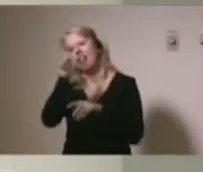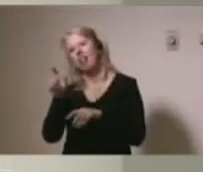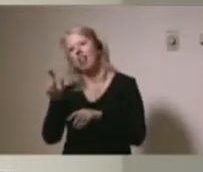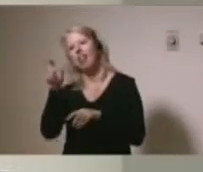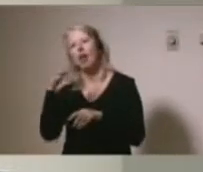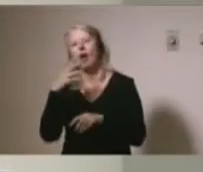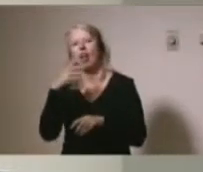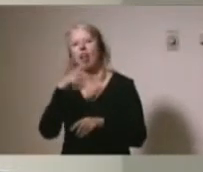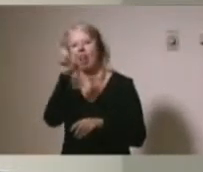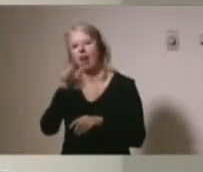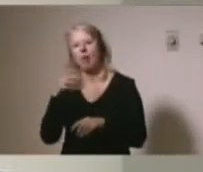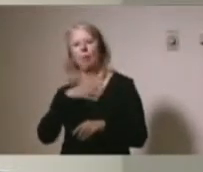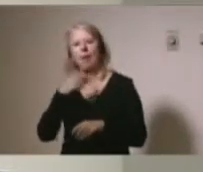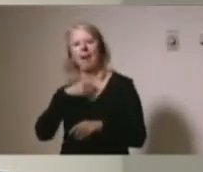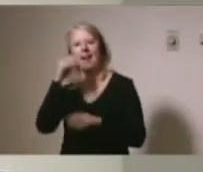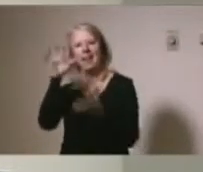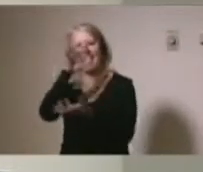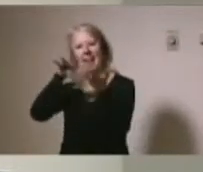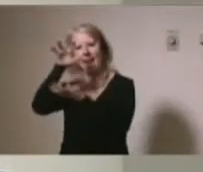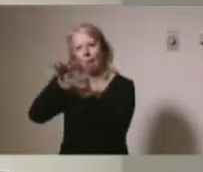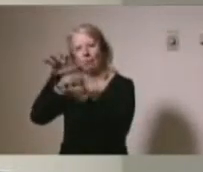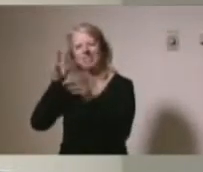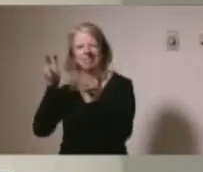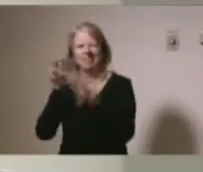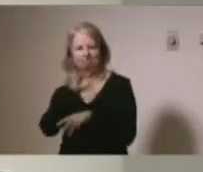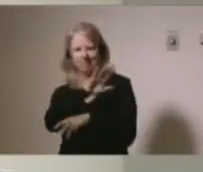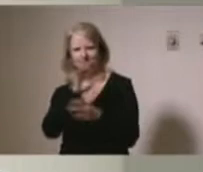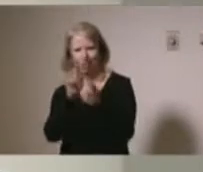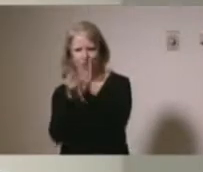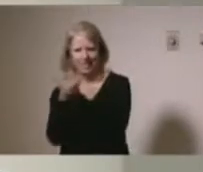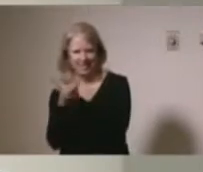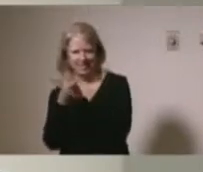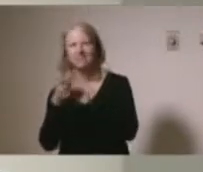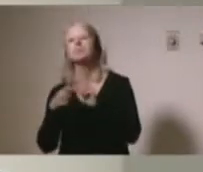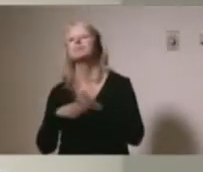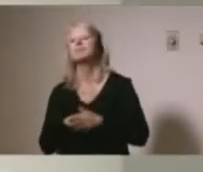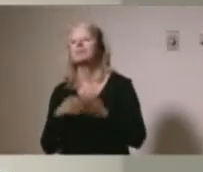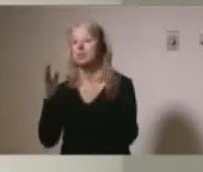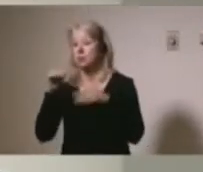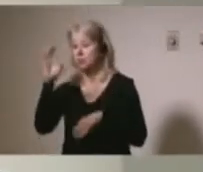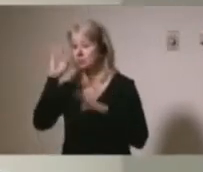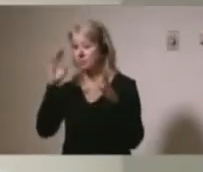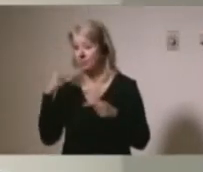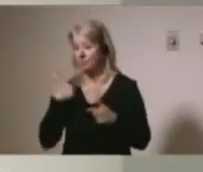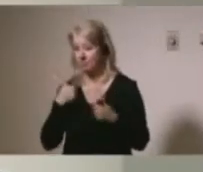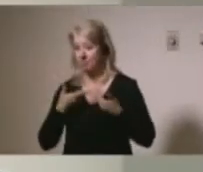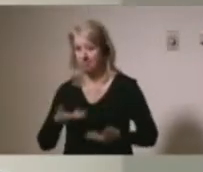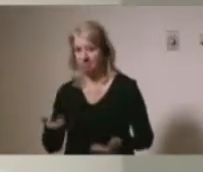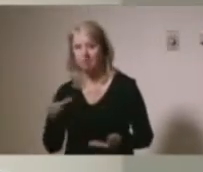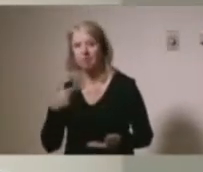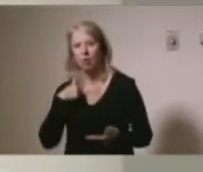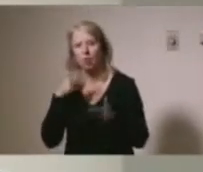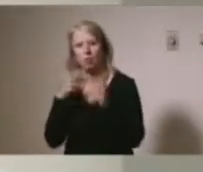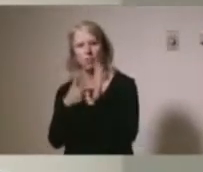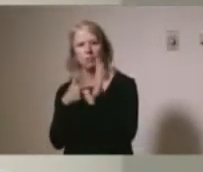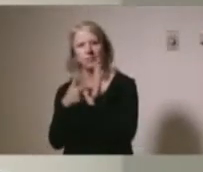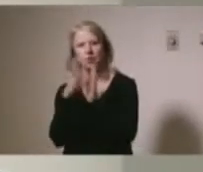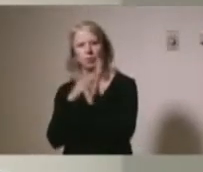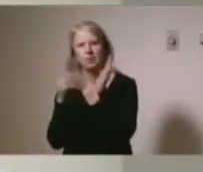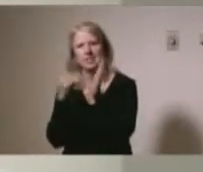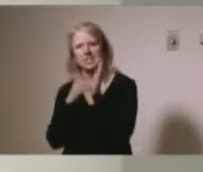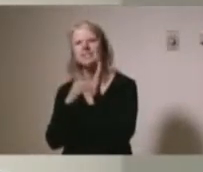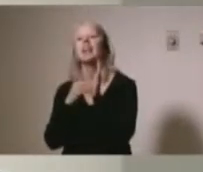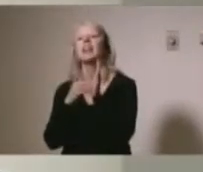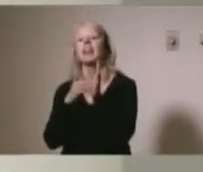Collins, and I am the National Industry Organiser for Postal and Logistics, representing the New Zealand